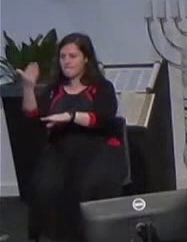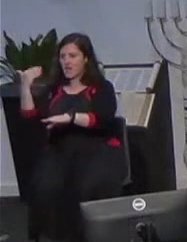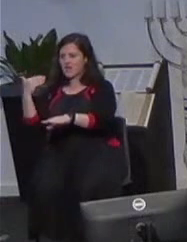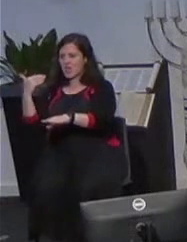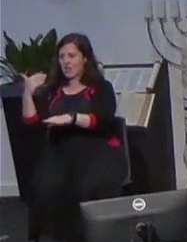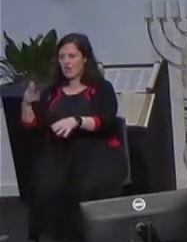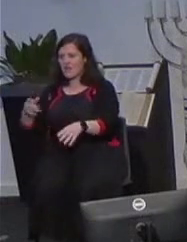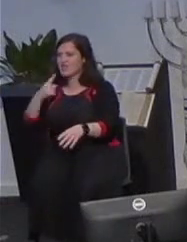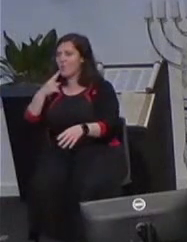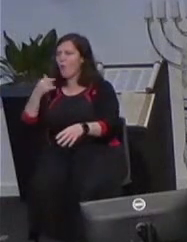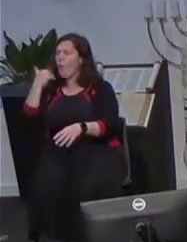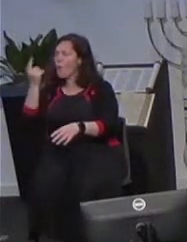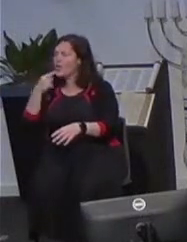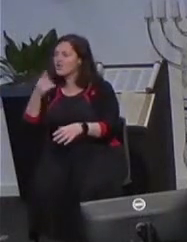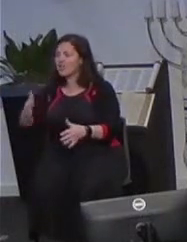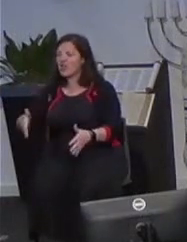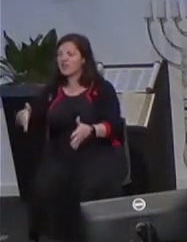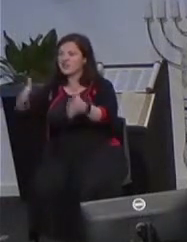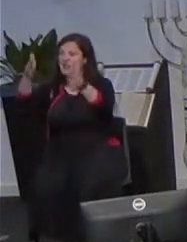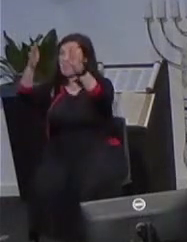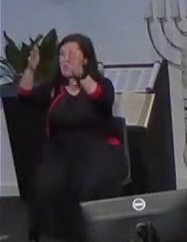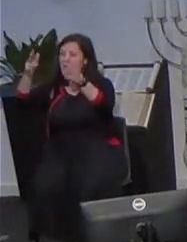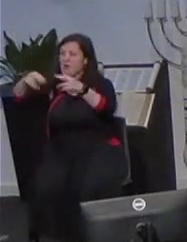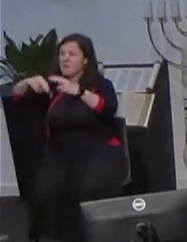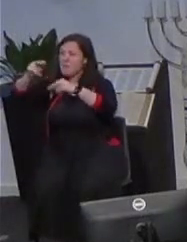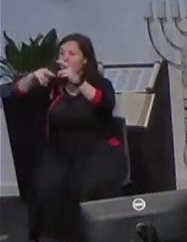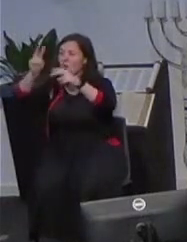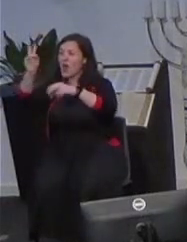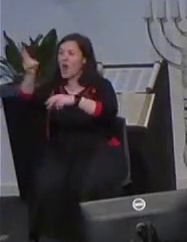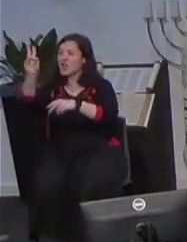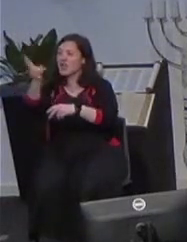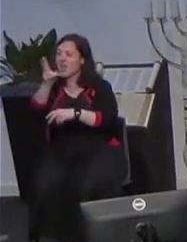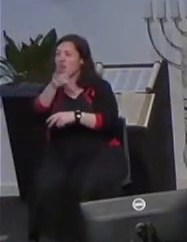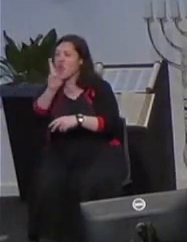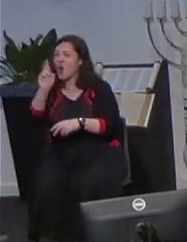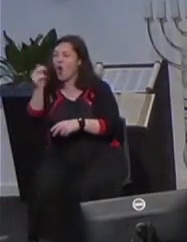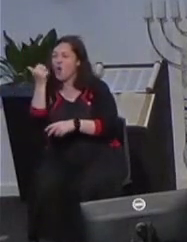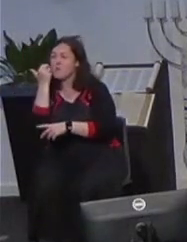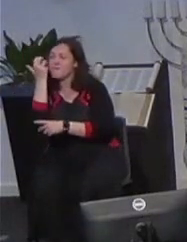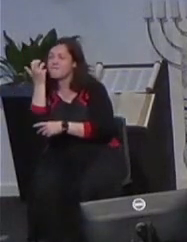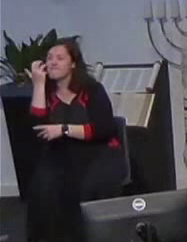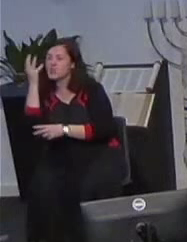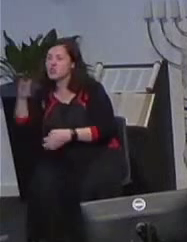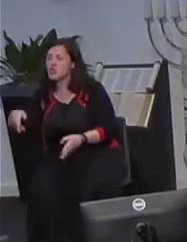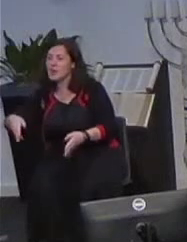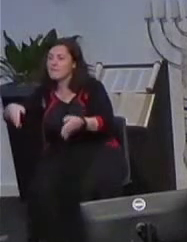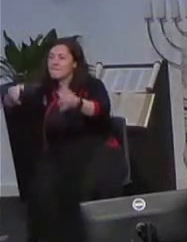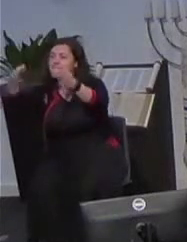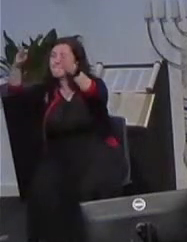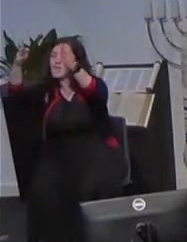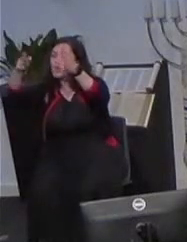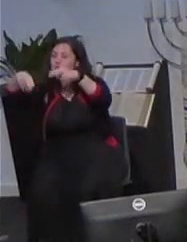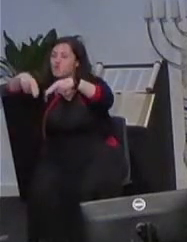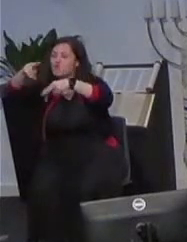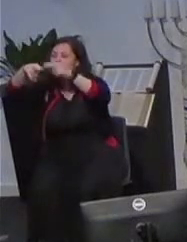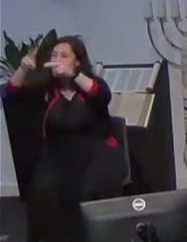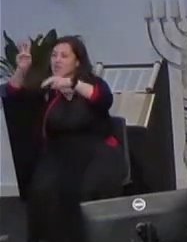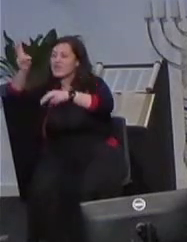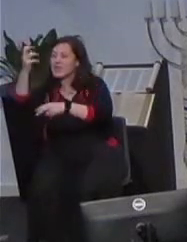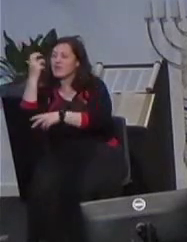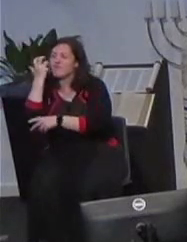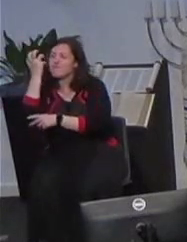temple being rebuilt again. And to rebuild the temple, you have to start with